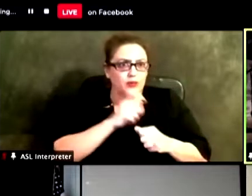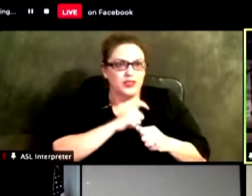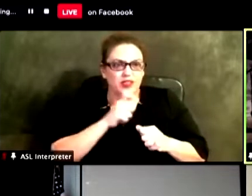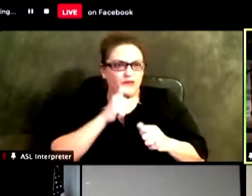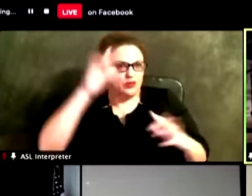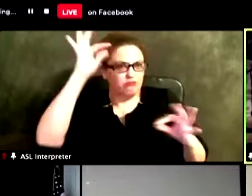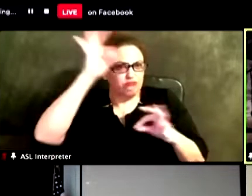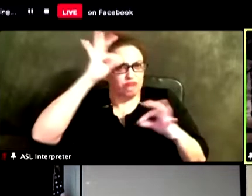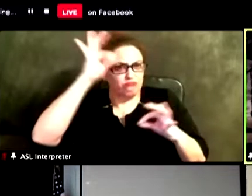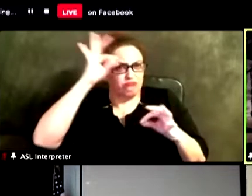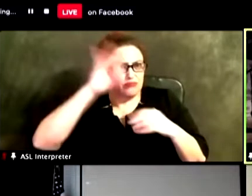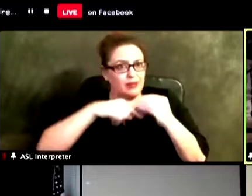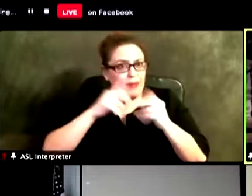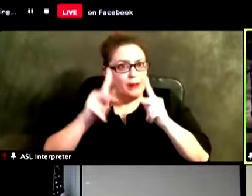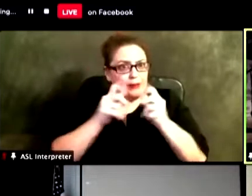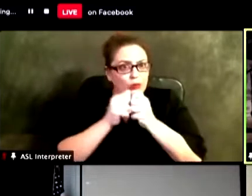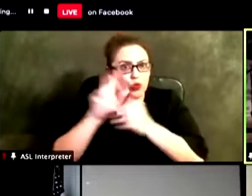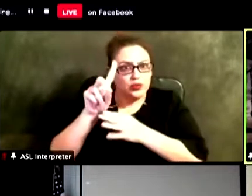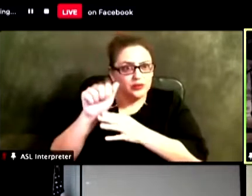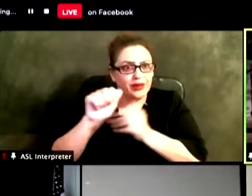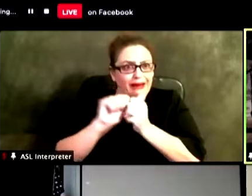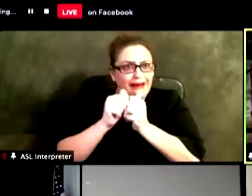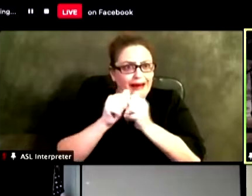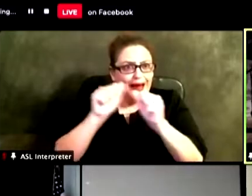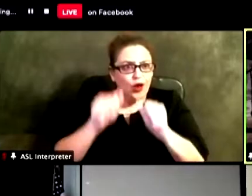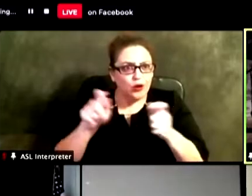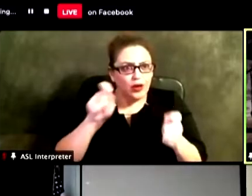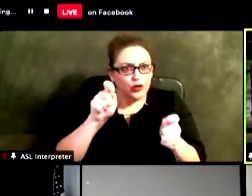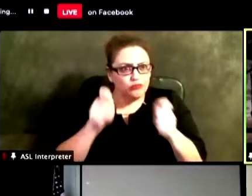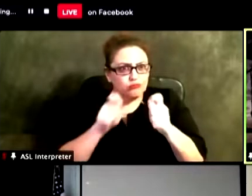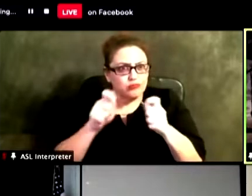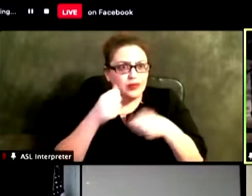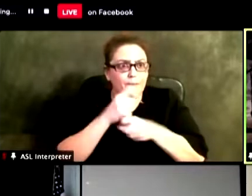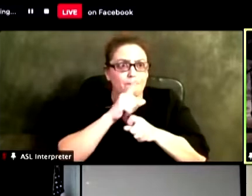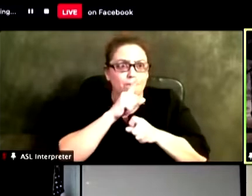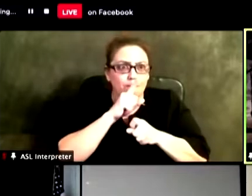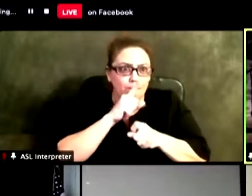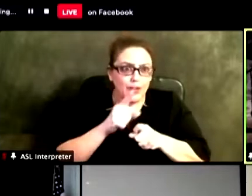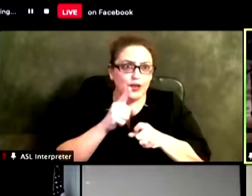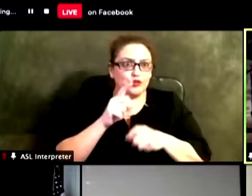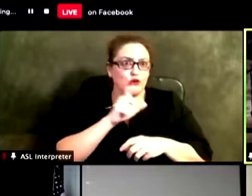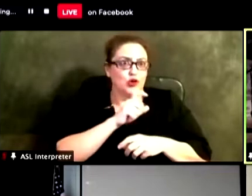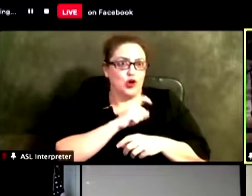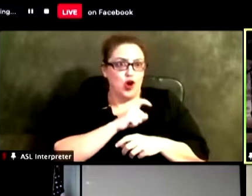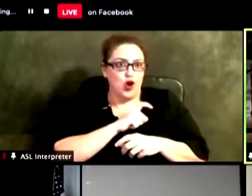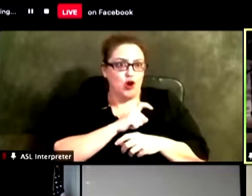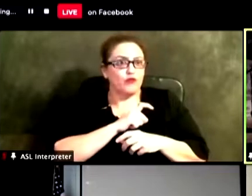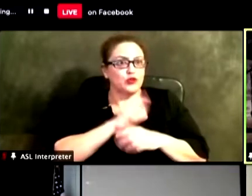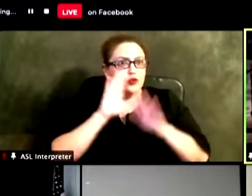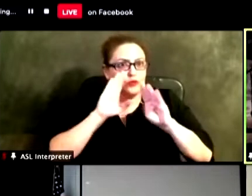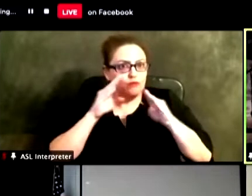How do you intend to rectify this and make sure officers will enforce and support public health and safety mandates? What about ones who don't follow